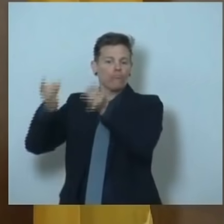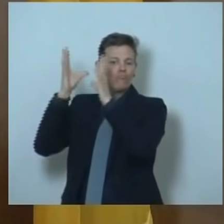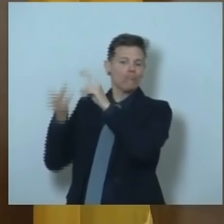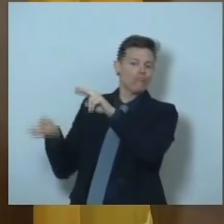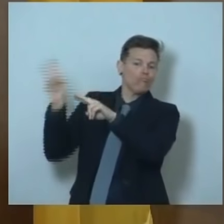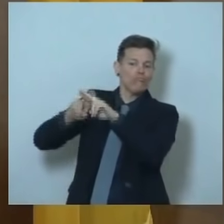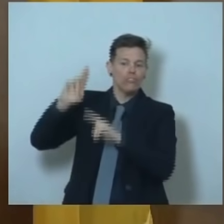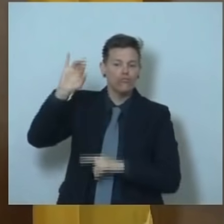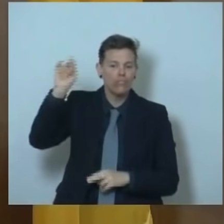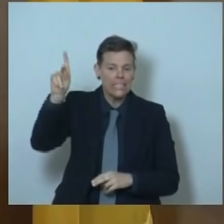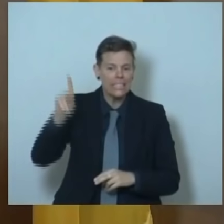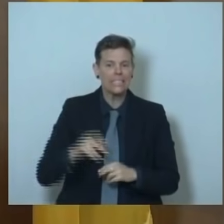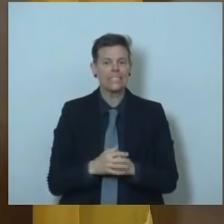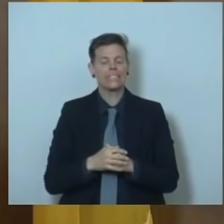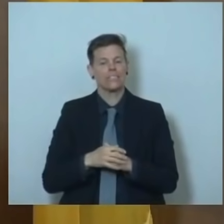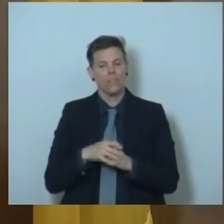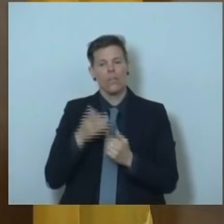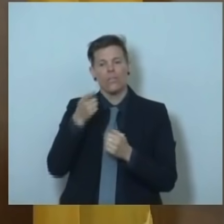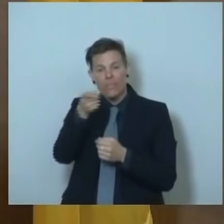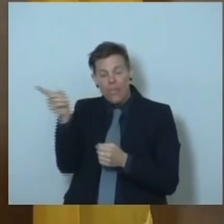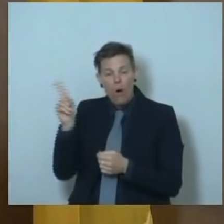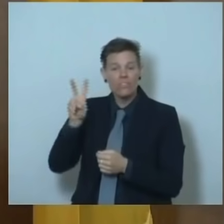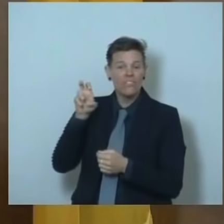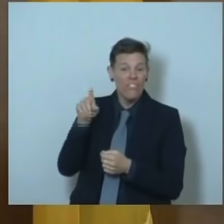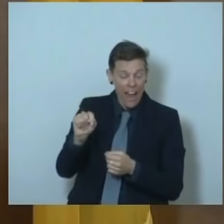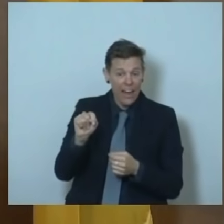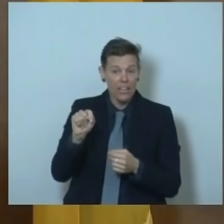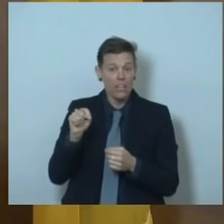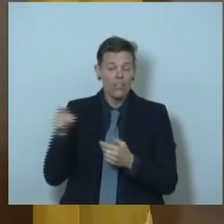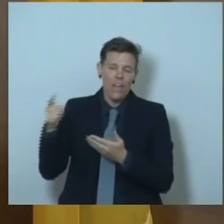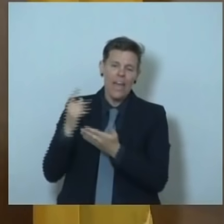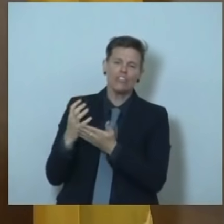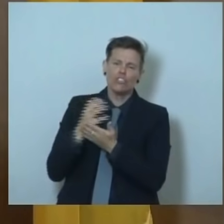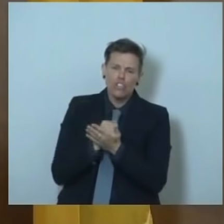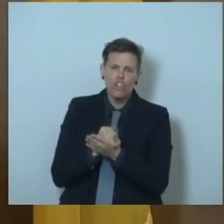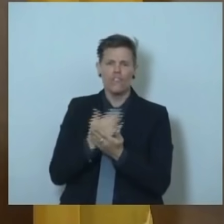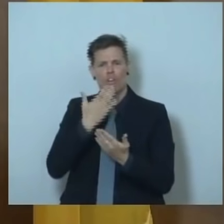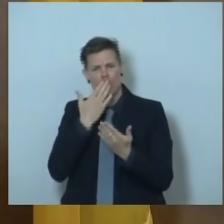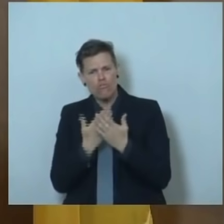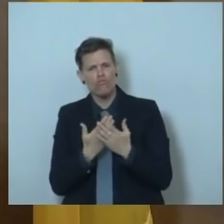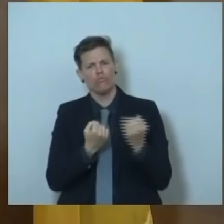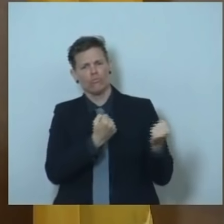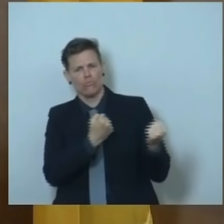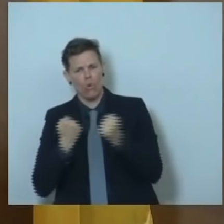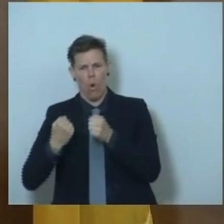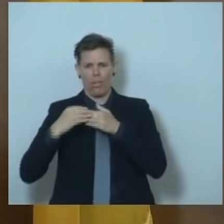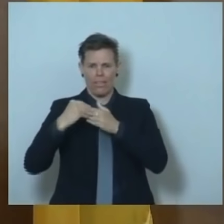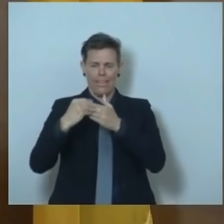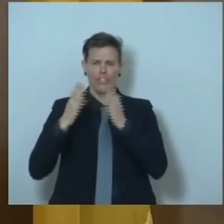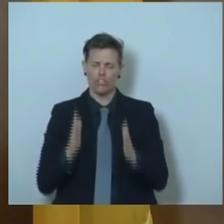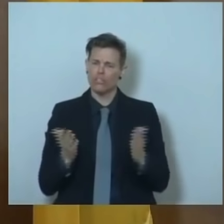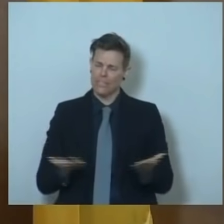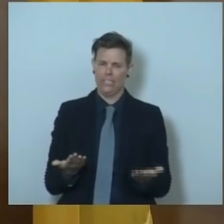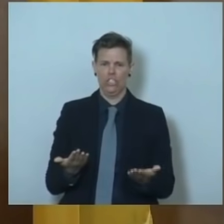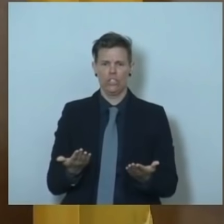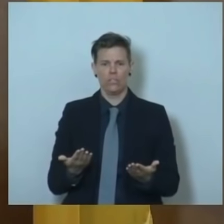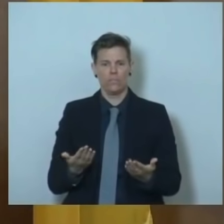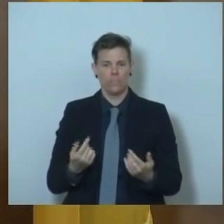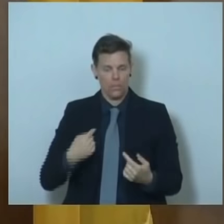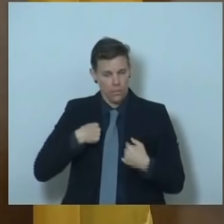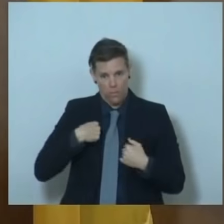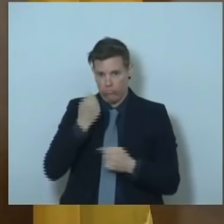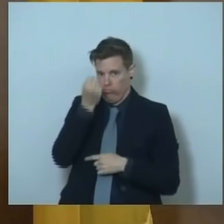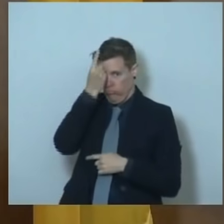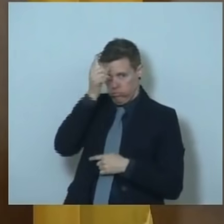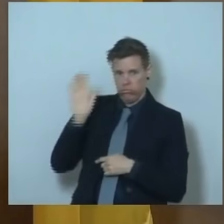veterans deserve leadership in a state that is clear about their risk and clear